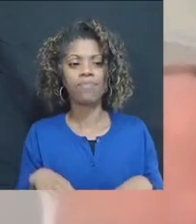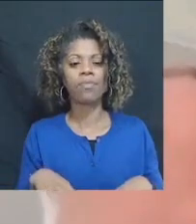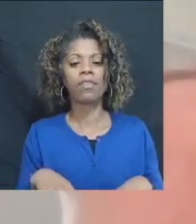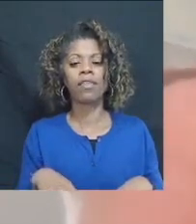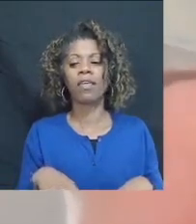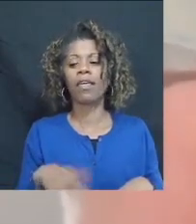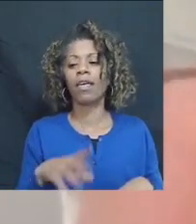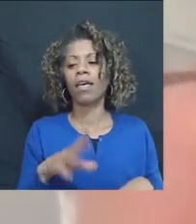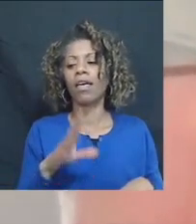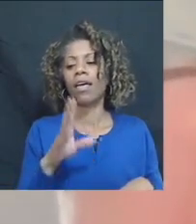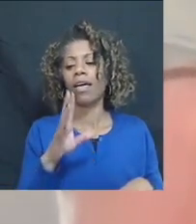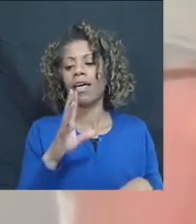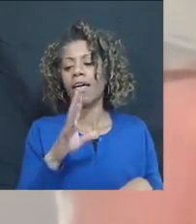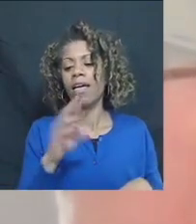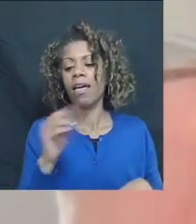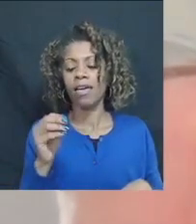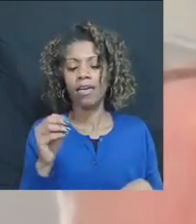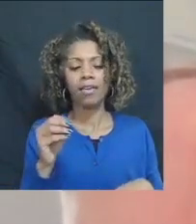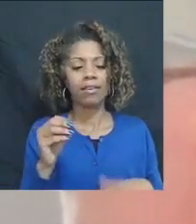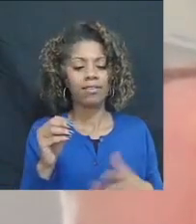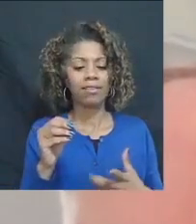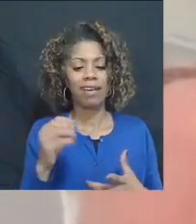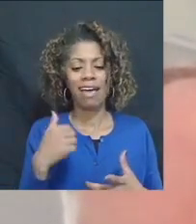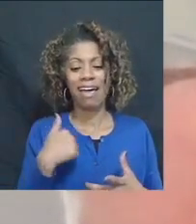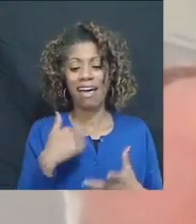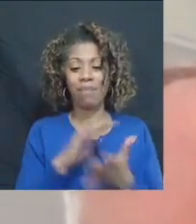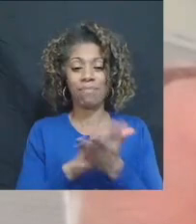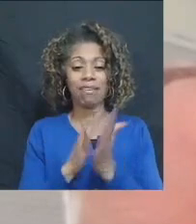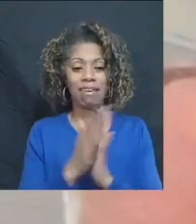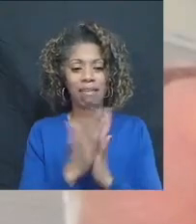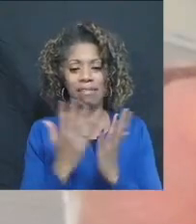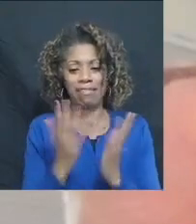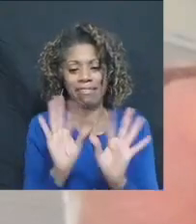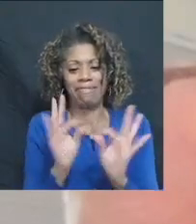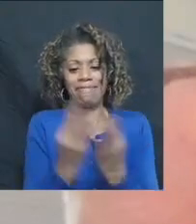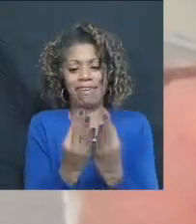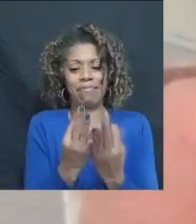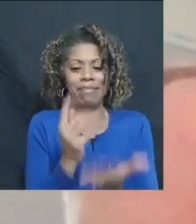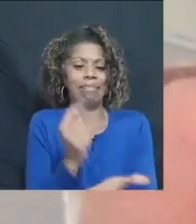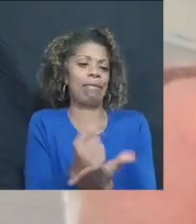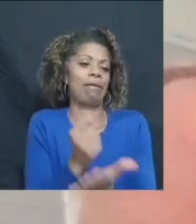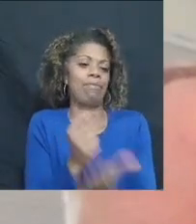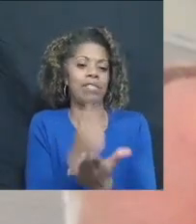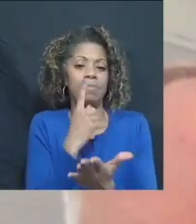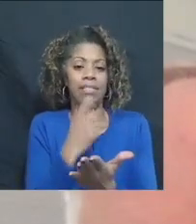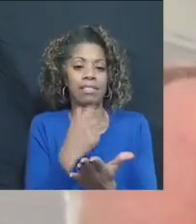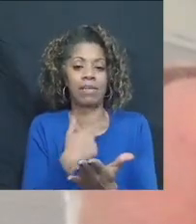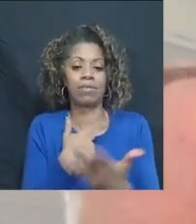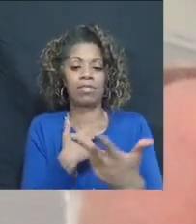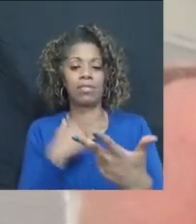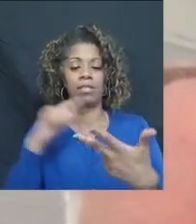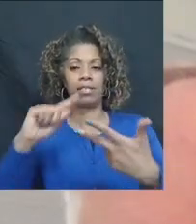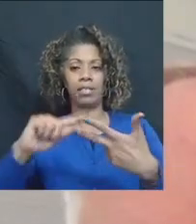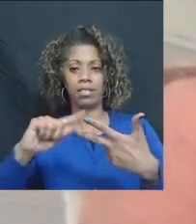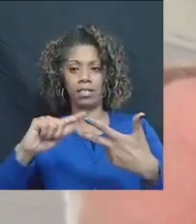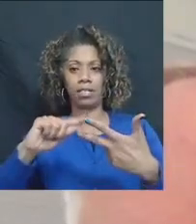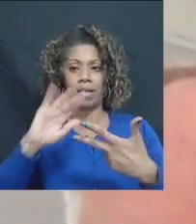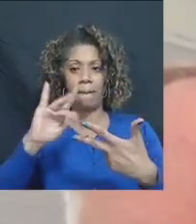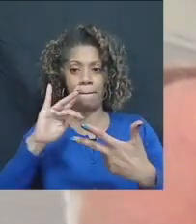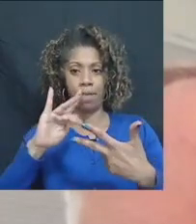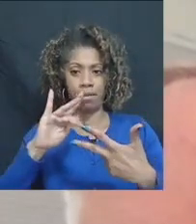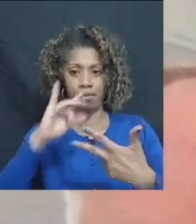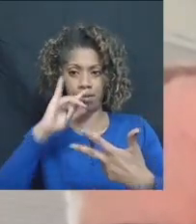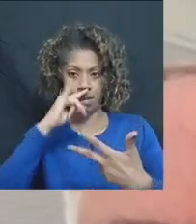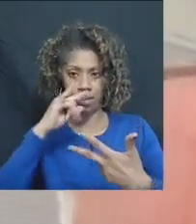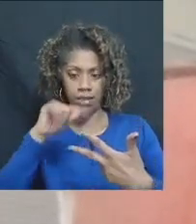the peacemaker and the counselor sometimes. But that also drove home for me how important not just physical health, but